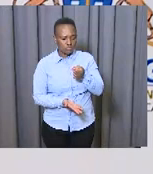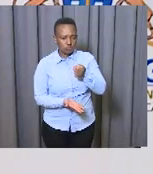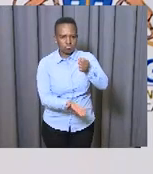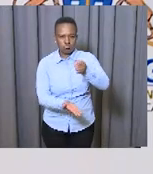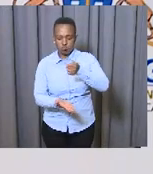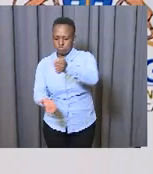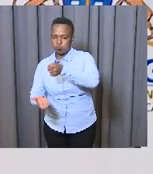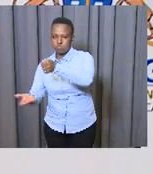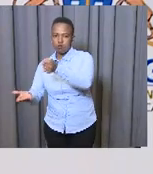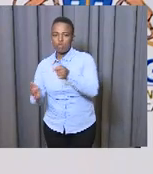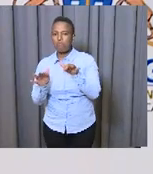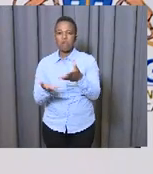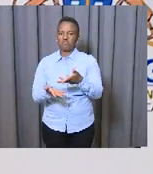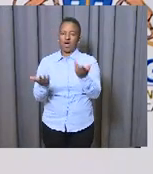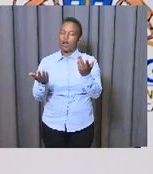greatest need.